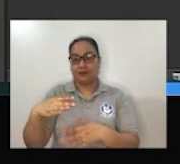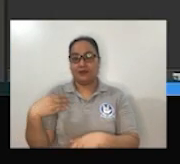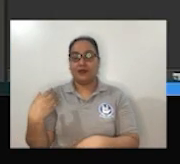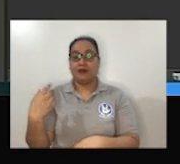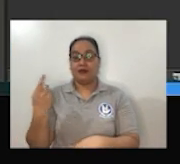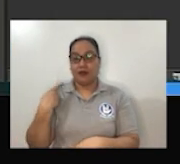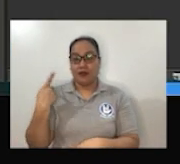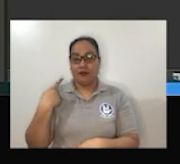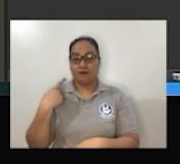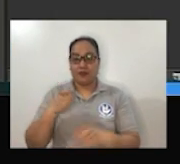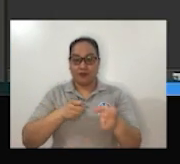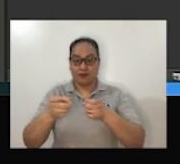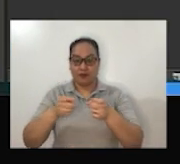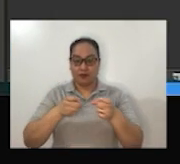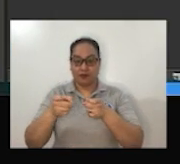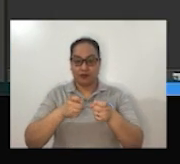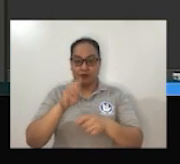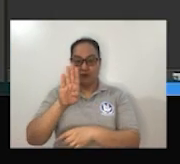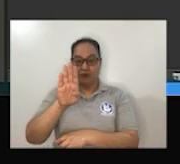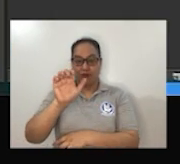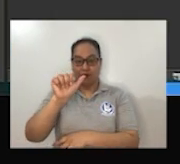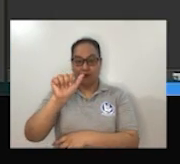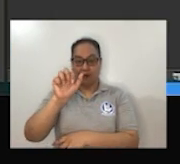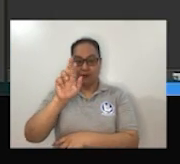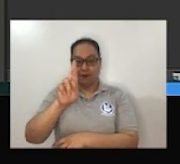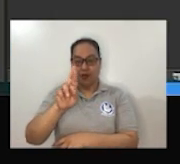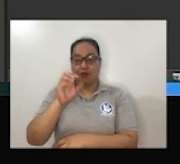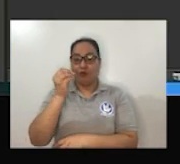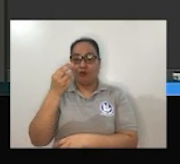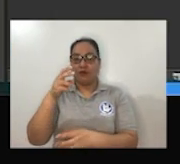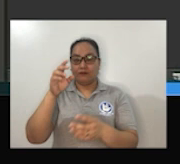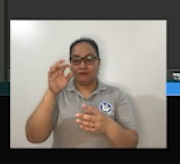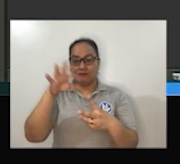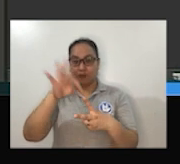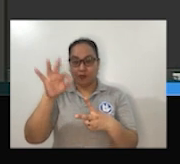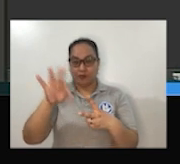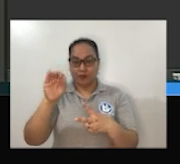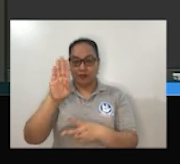we have the control panel, also known as the option bar.